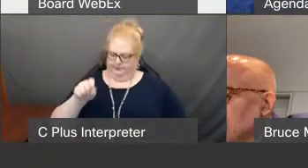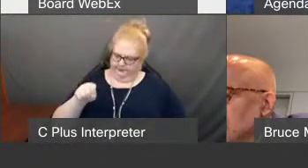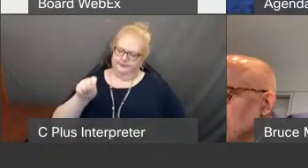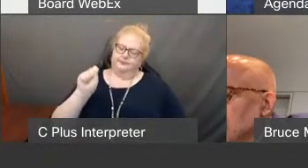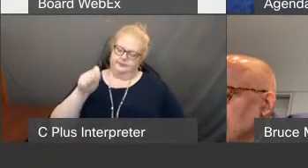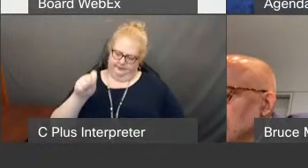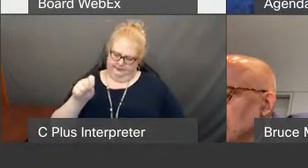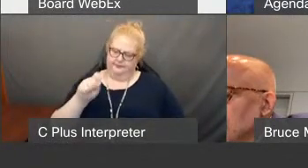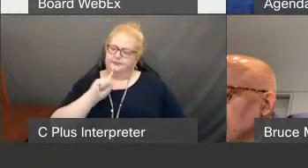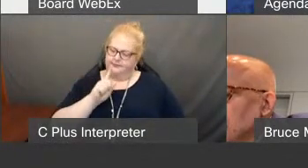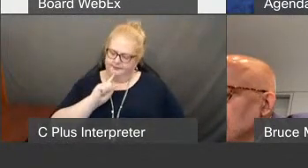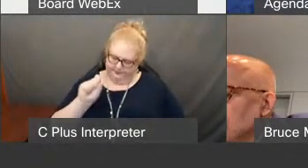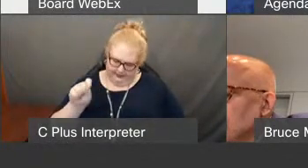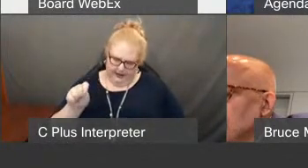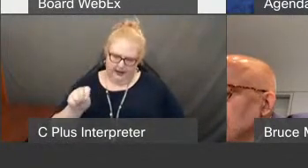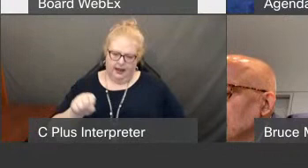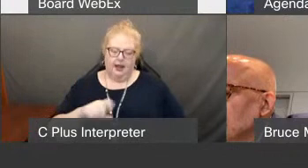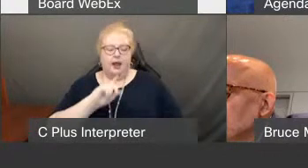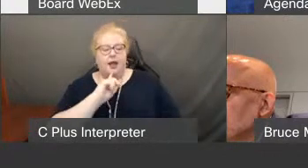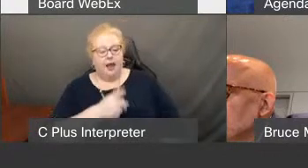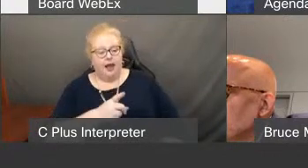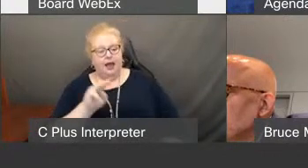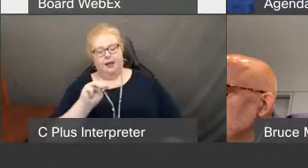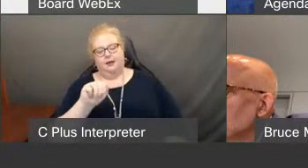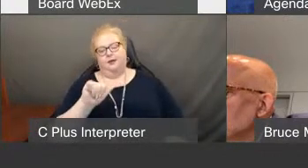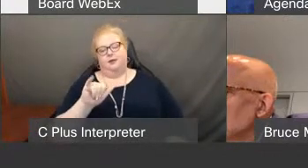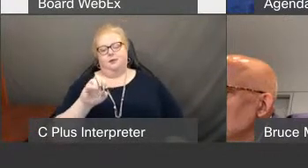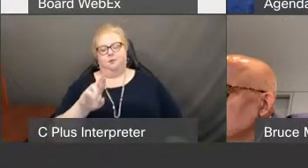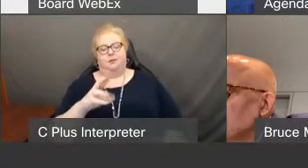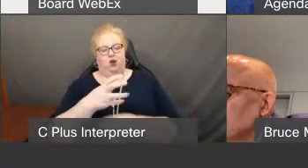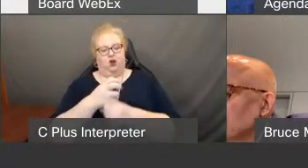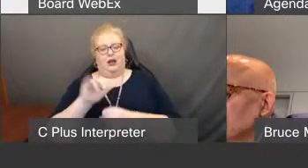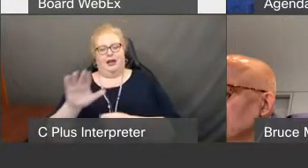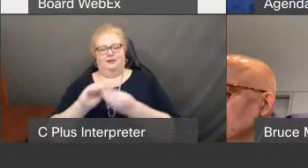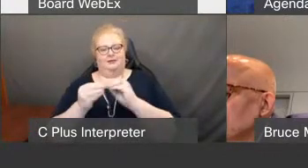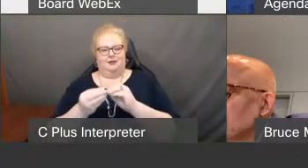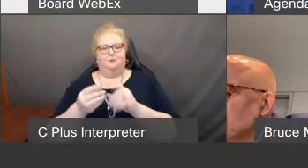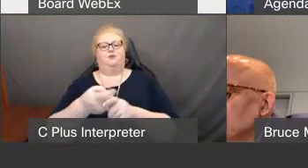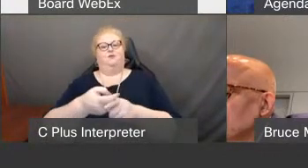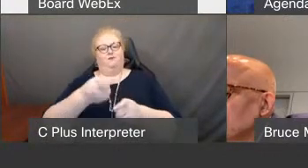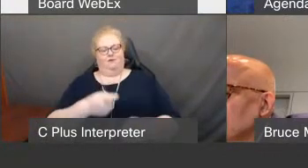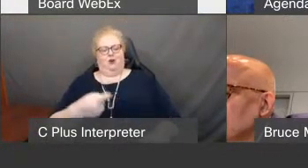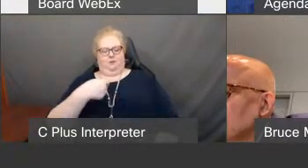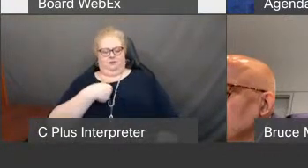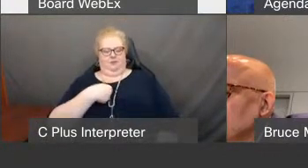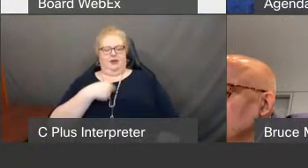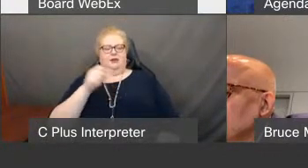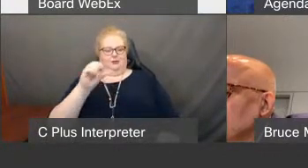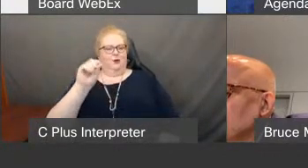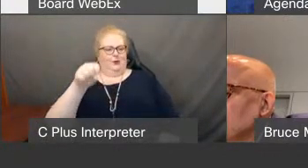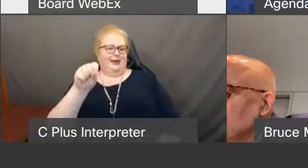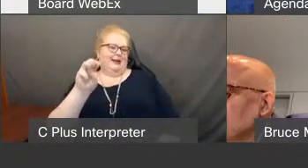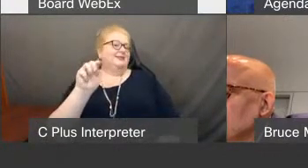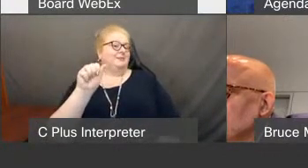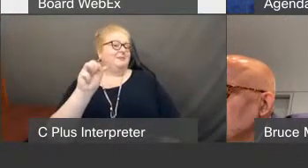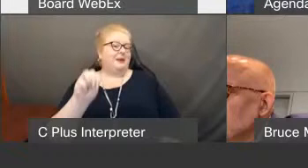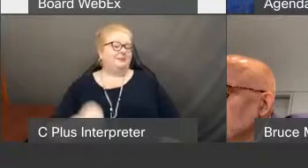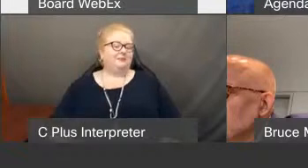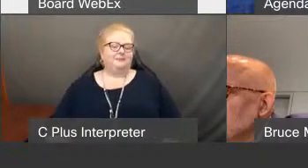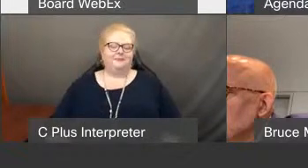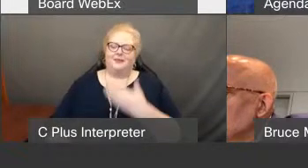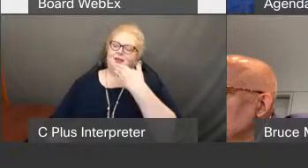Right. Actually, the mayor got that number from me. So yes, ma'am, it does. Okay, thank you. Thank